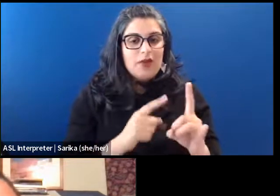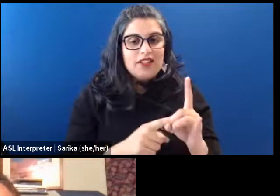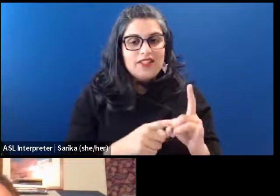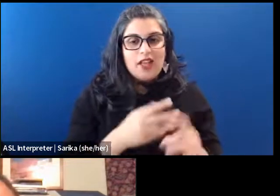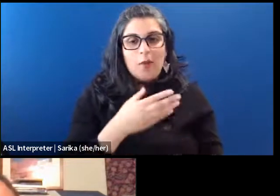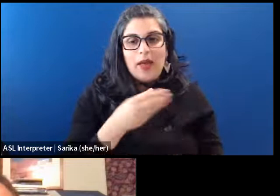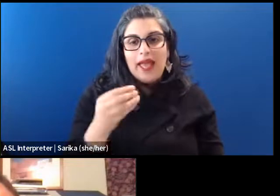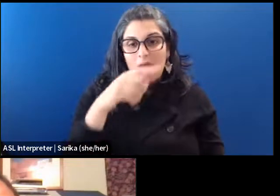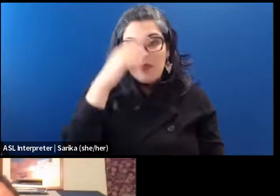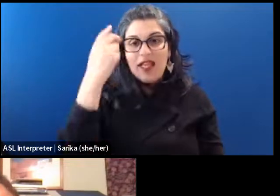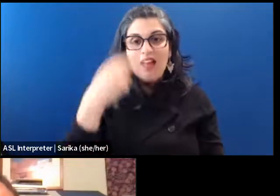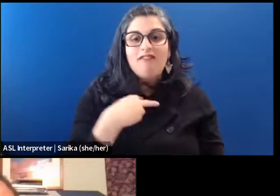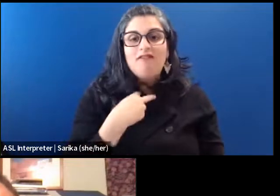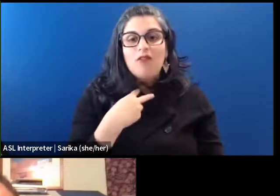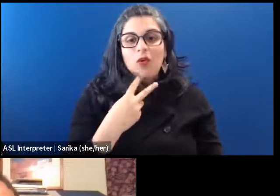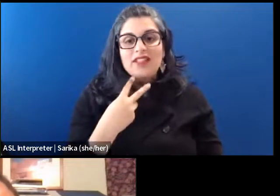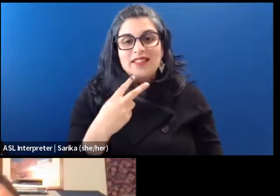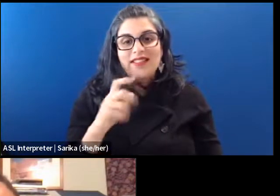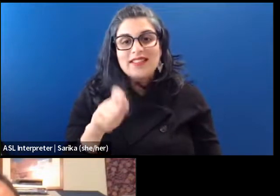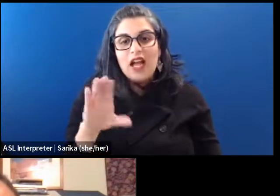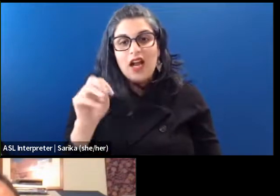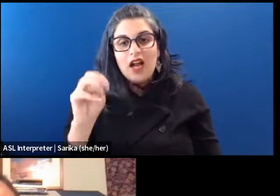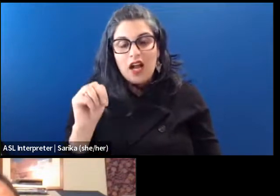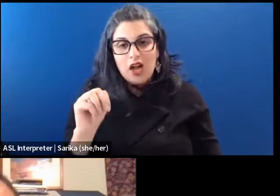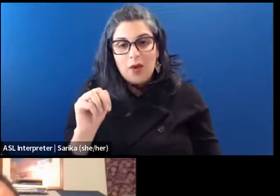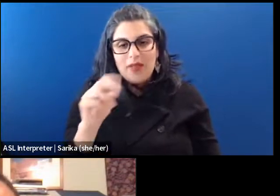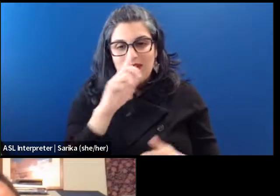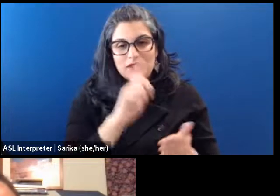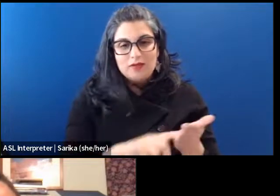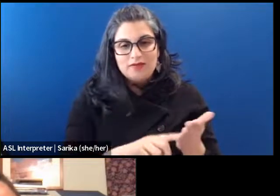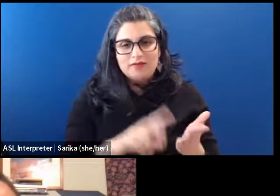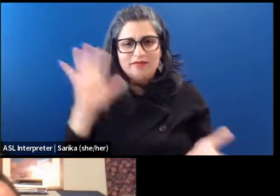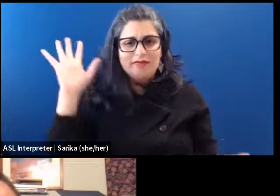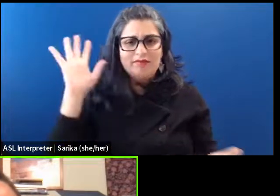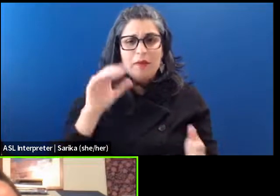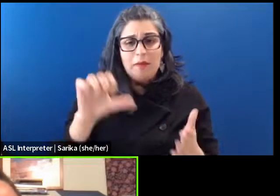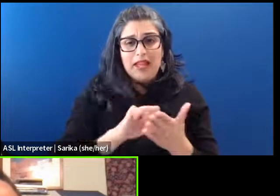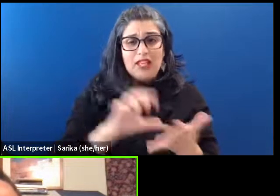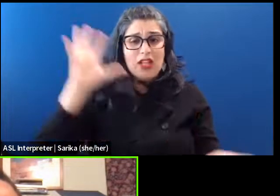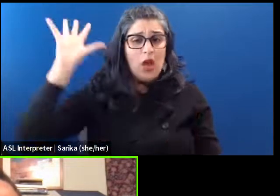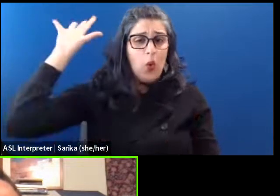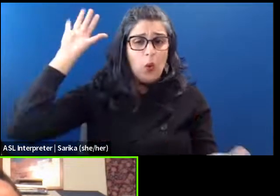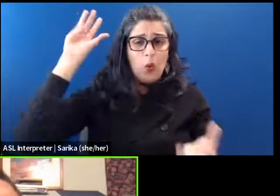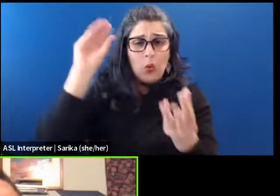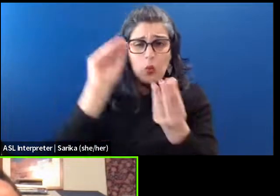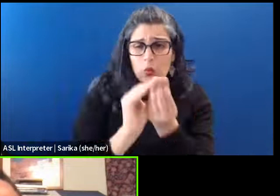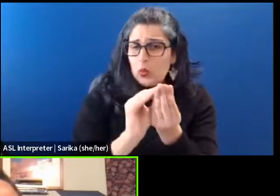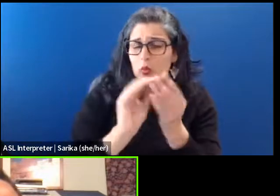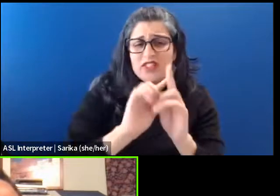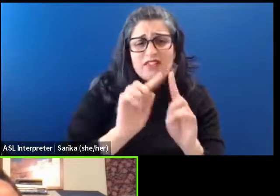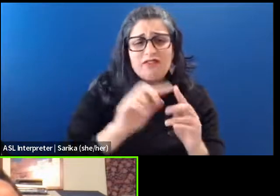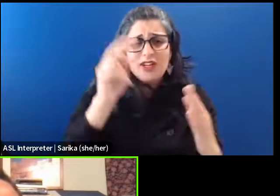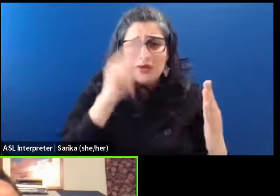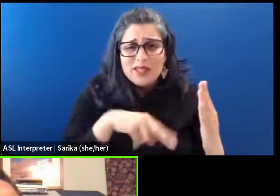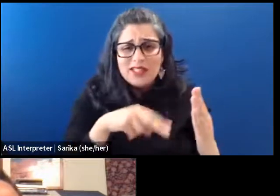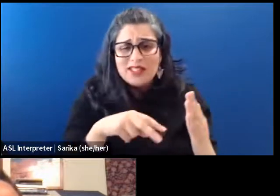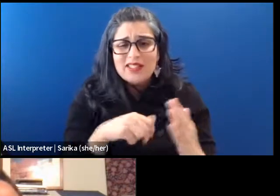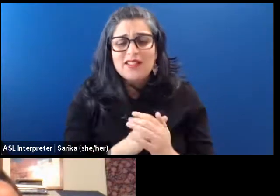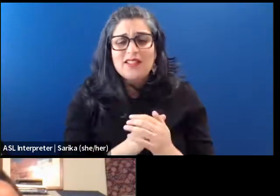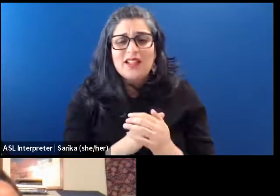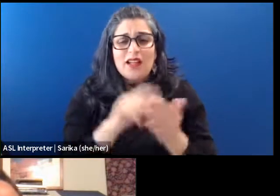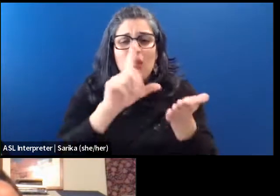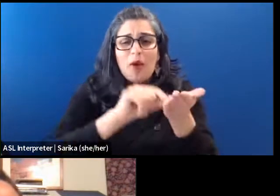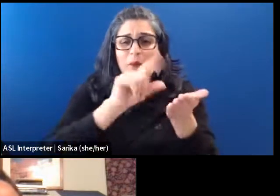BuddhismandBlackVoices.com. And there's a resources page that is, I think, comprehensive at this point, that has all of these